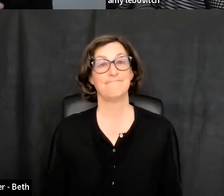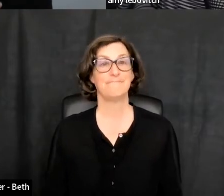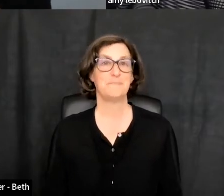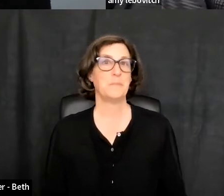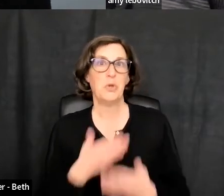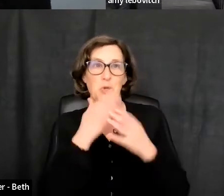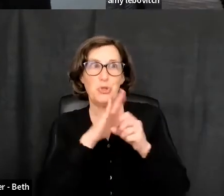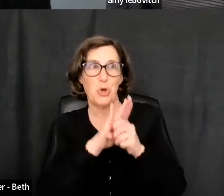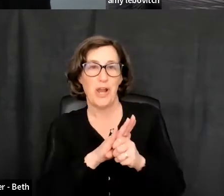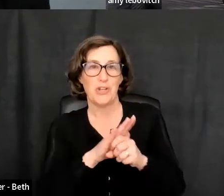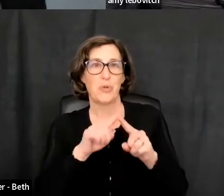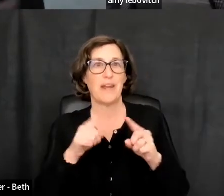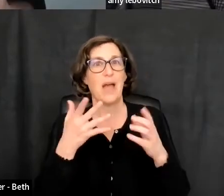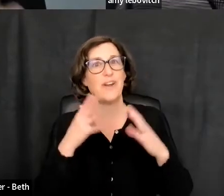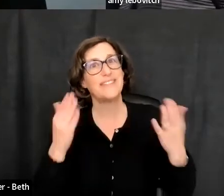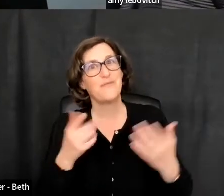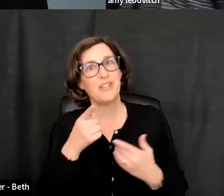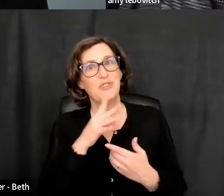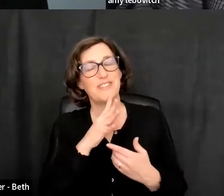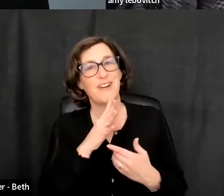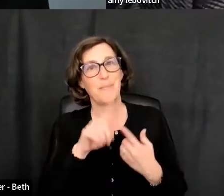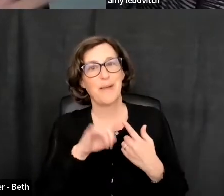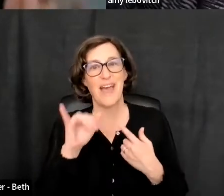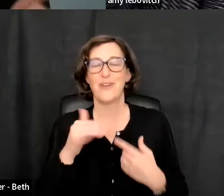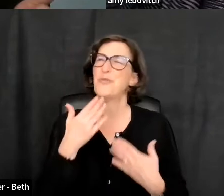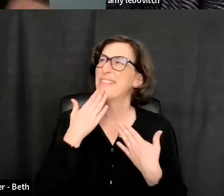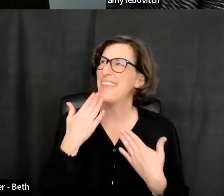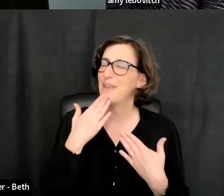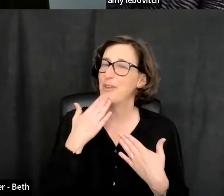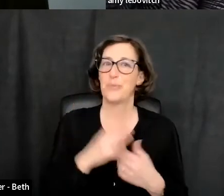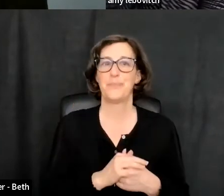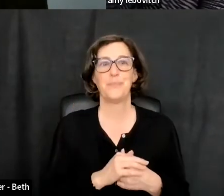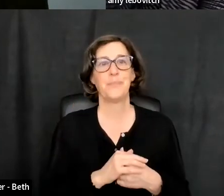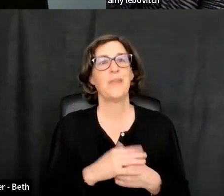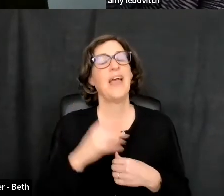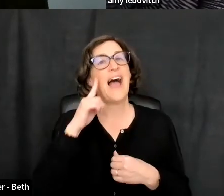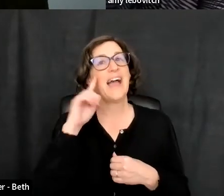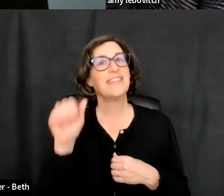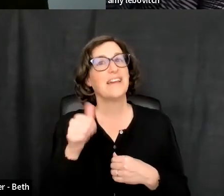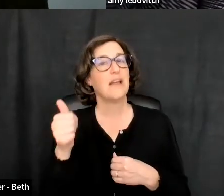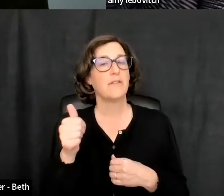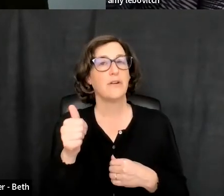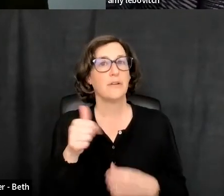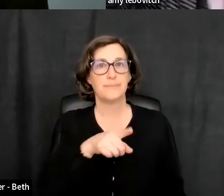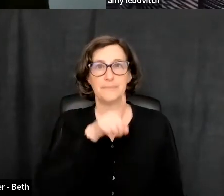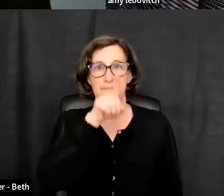No pressure. I just thought I'd invite you in to talk about that, but I appreciate it. I do think stigma is another kind of unspoken